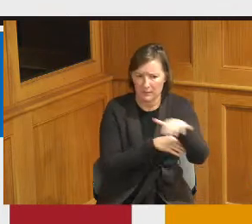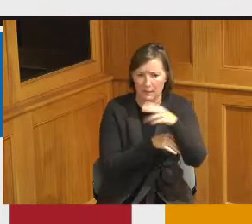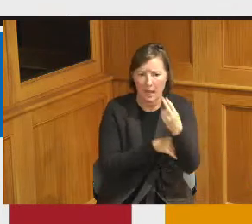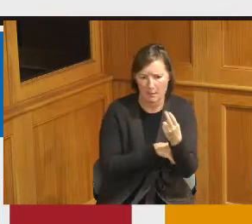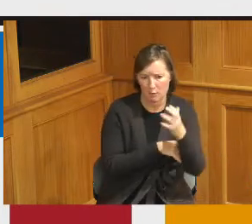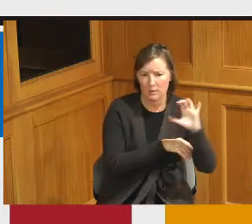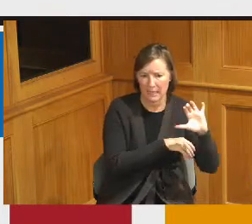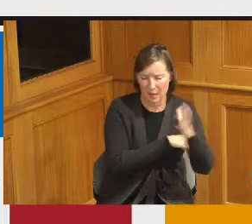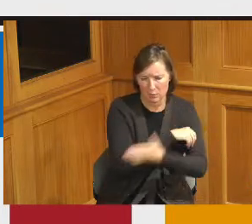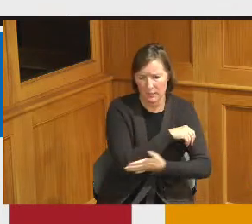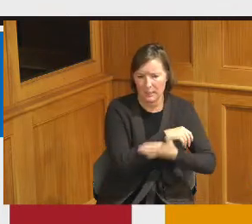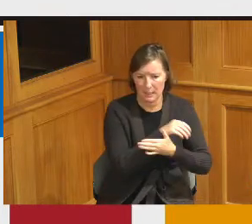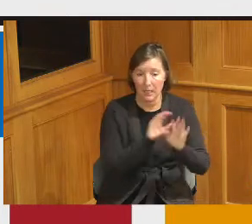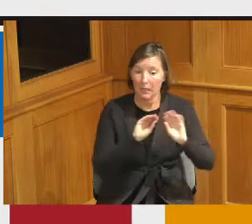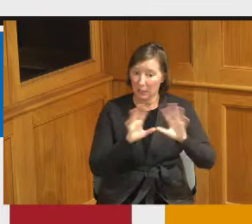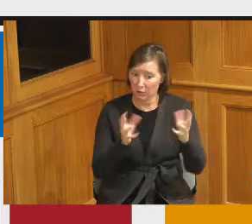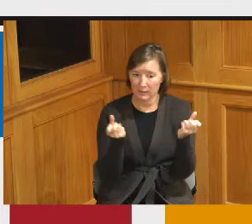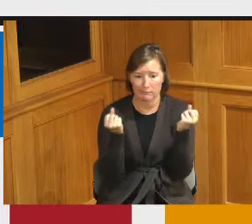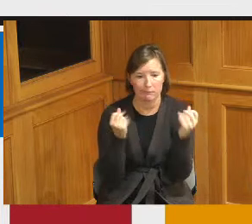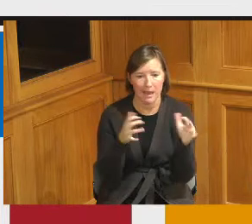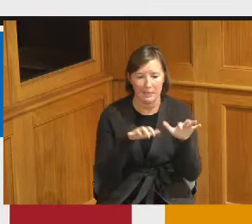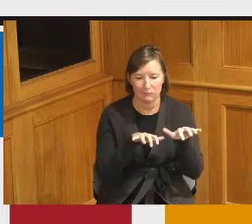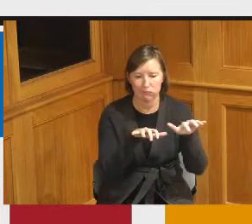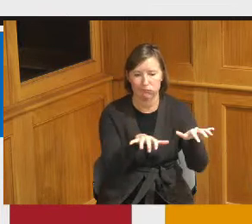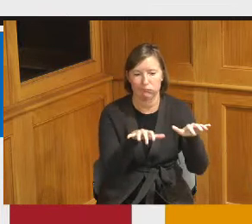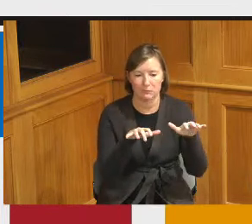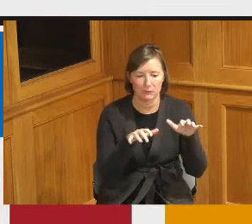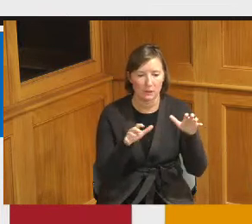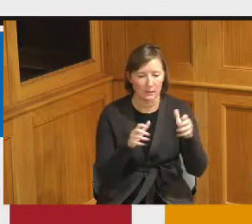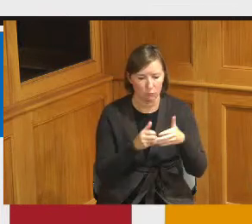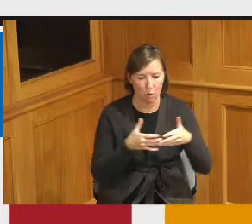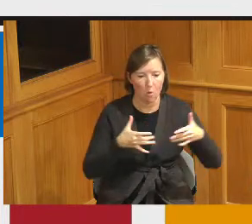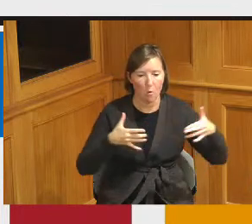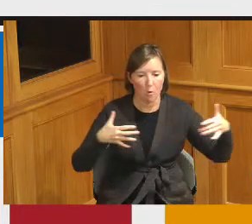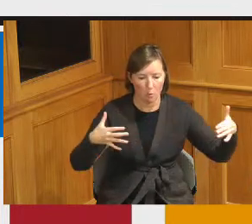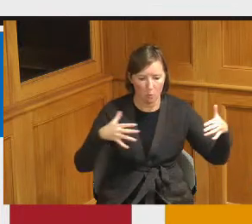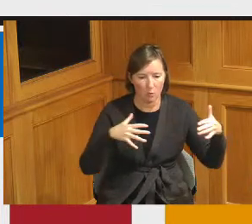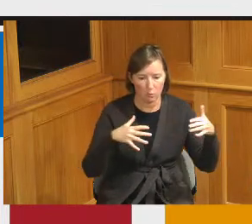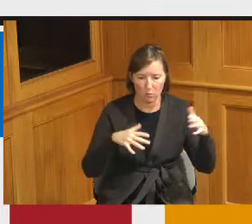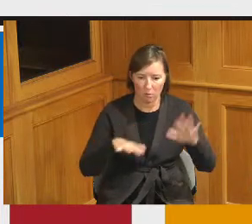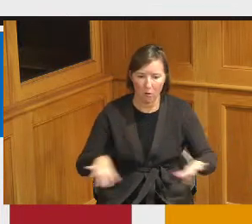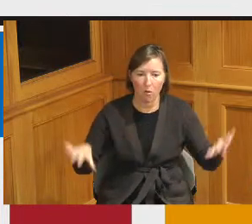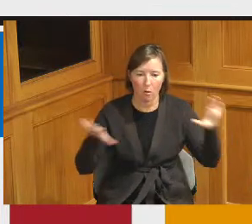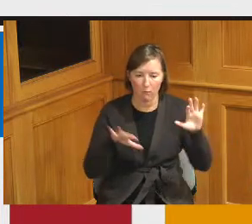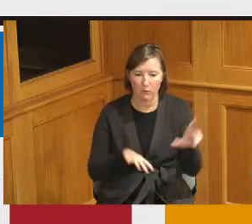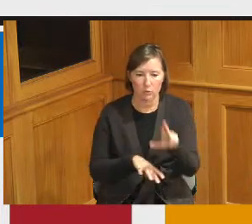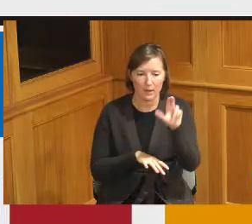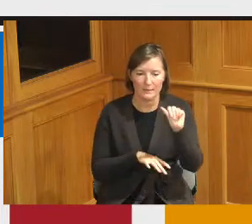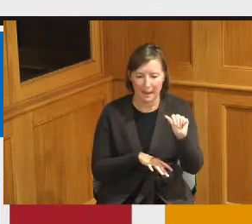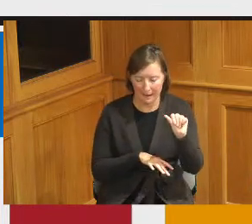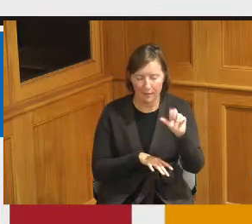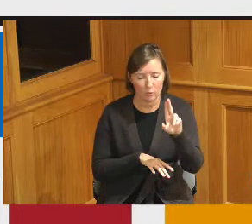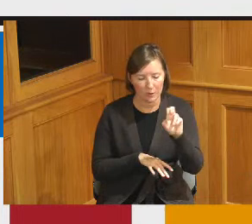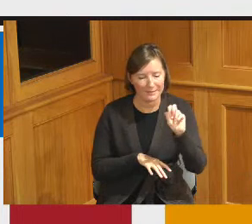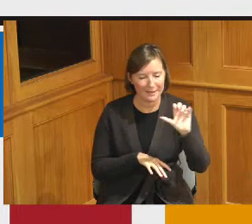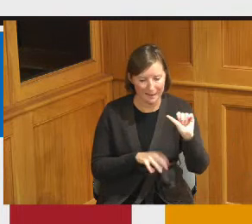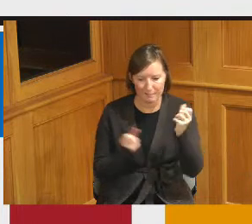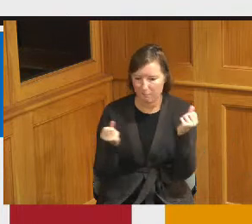Clearly a mass. Small businesses have grown across the U.S. And